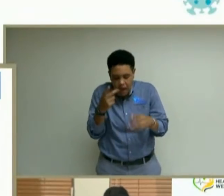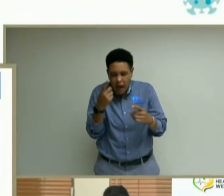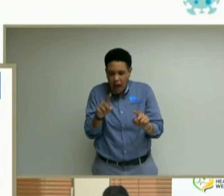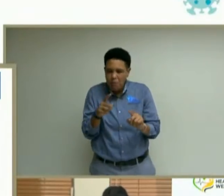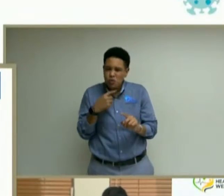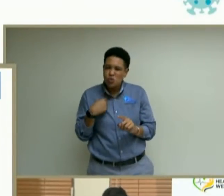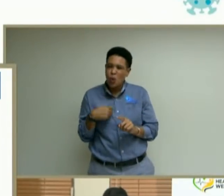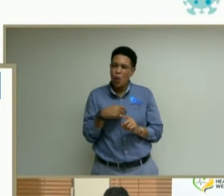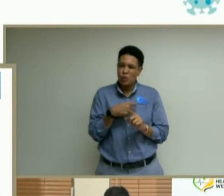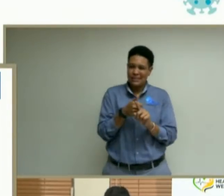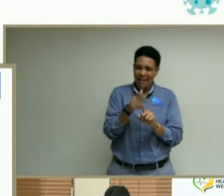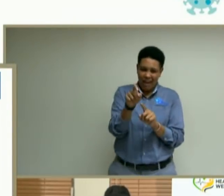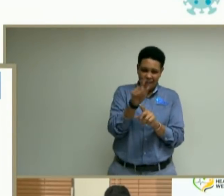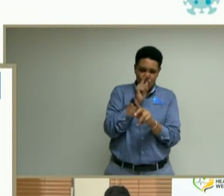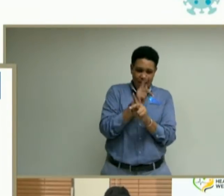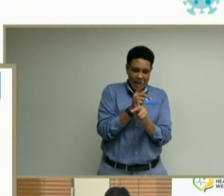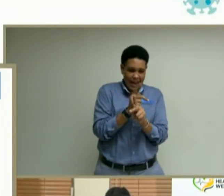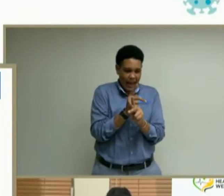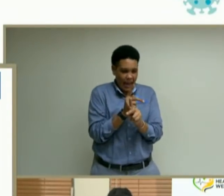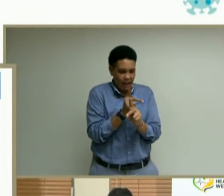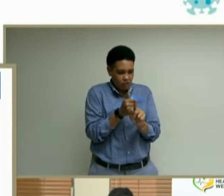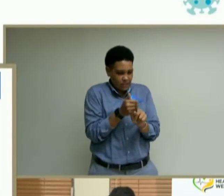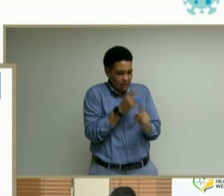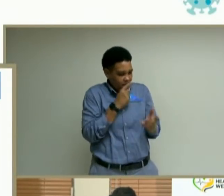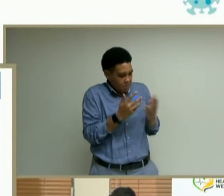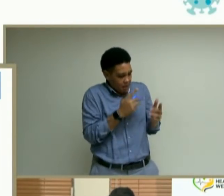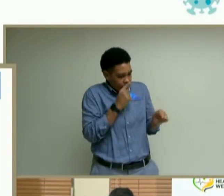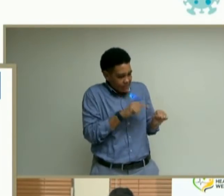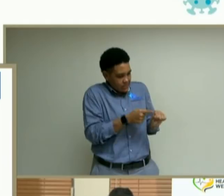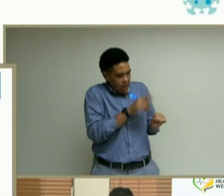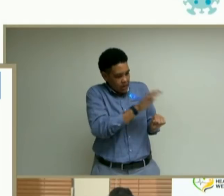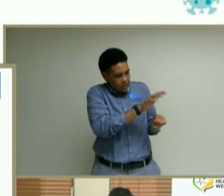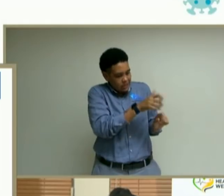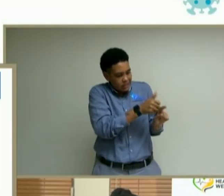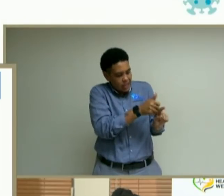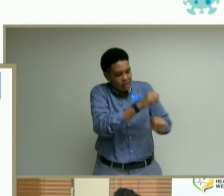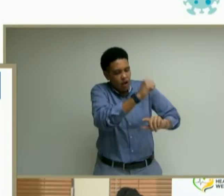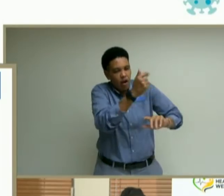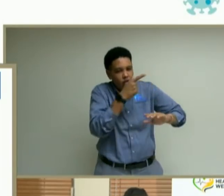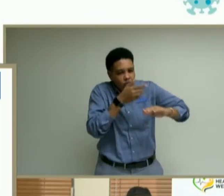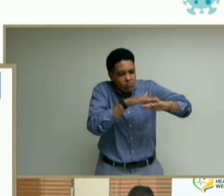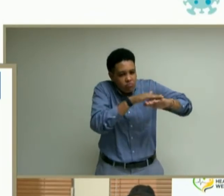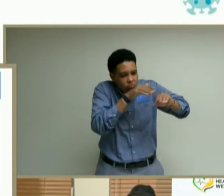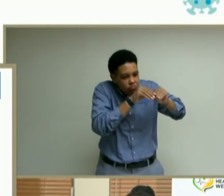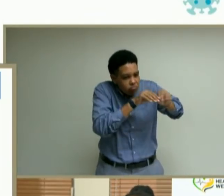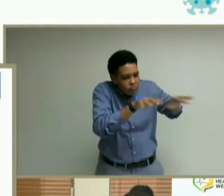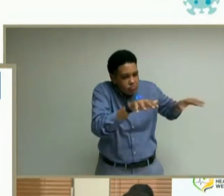we have to be very careful. This may be the start of another increase in